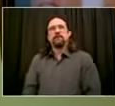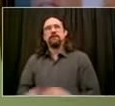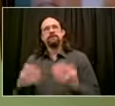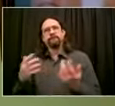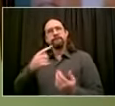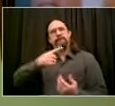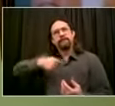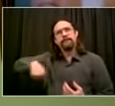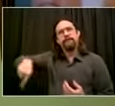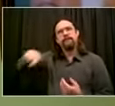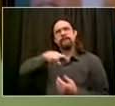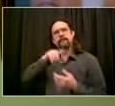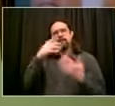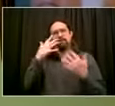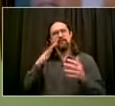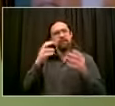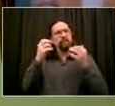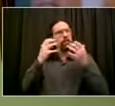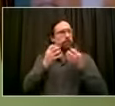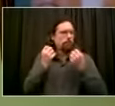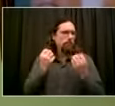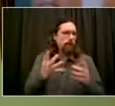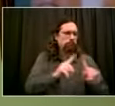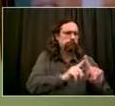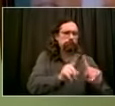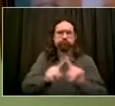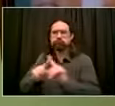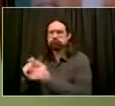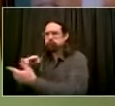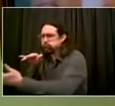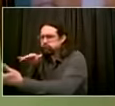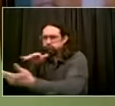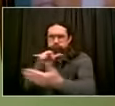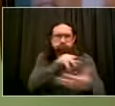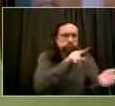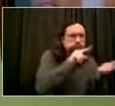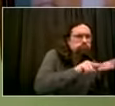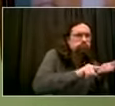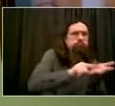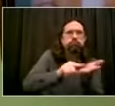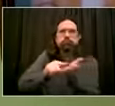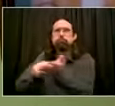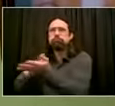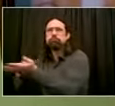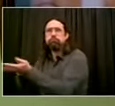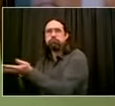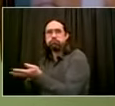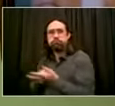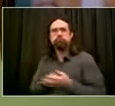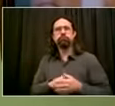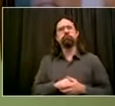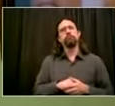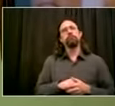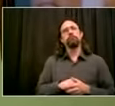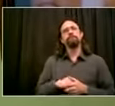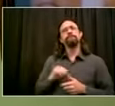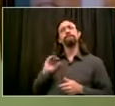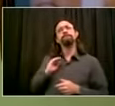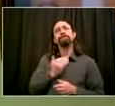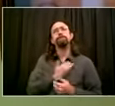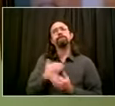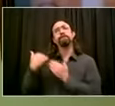know, the health officials that are tasked with helping New Yorkers, you know, fight this virus, making sure that we independently and accurately